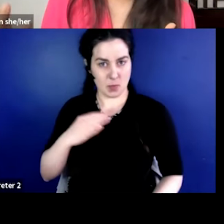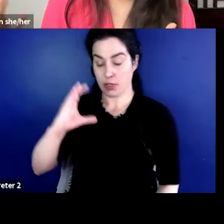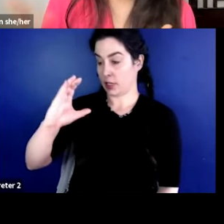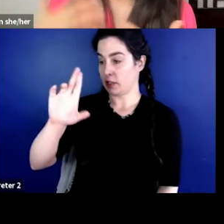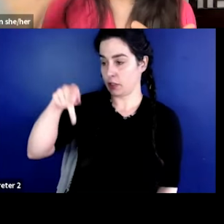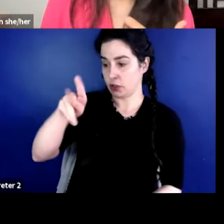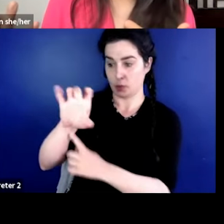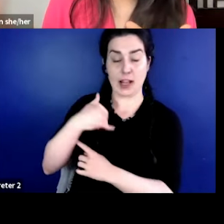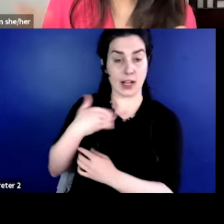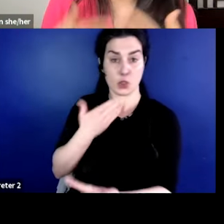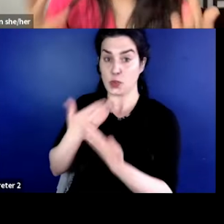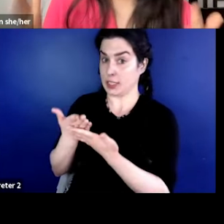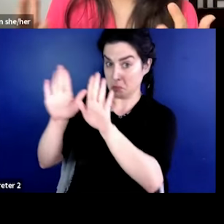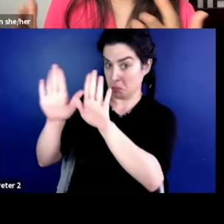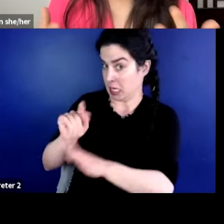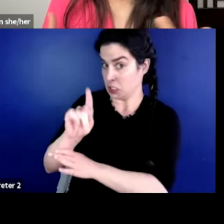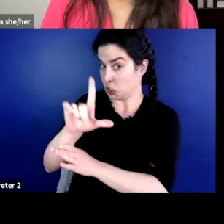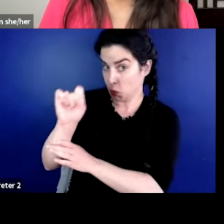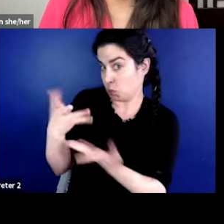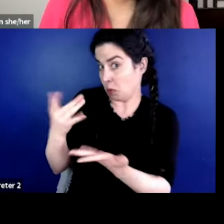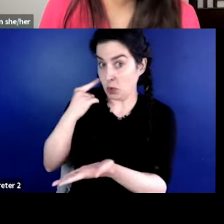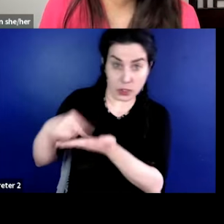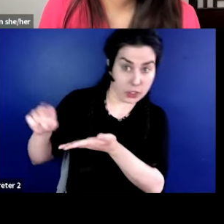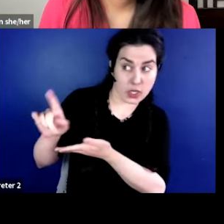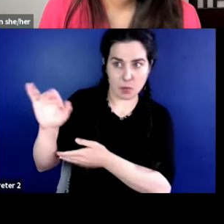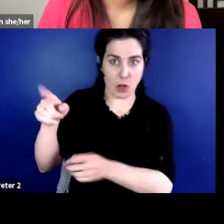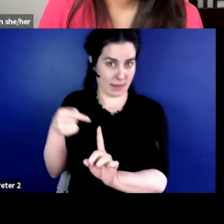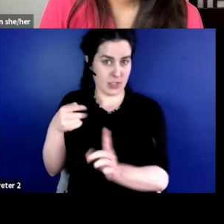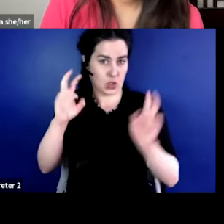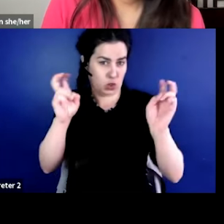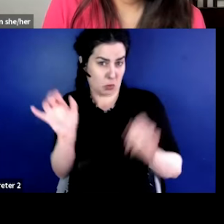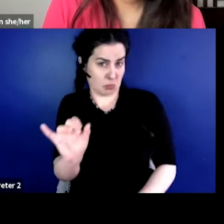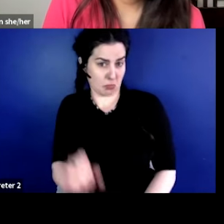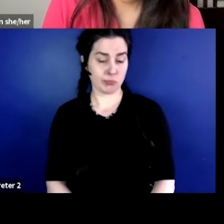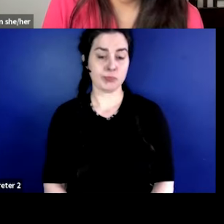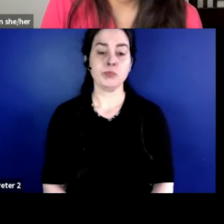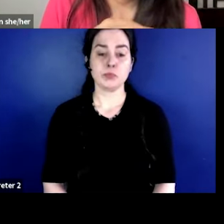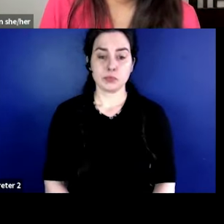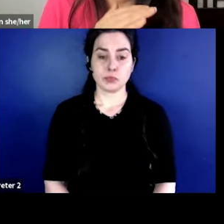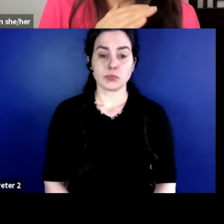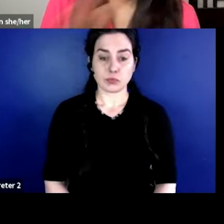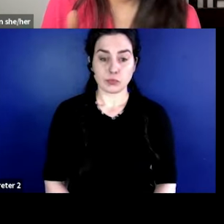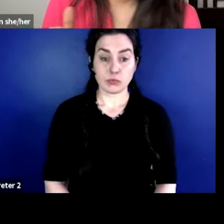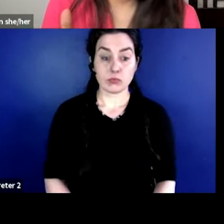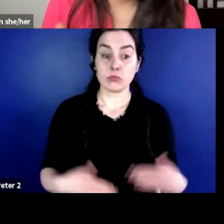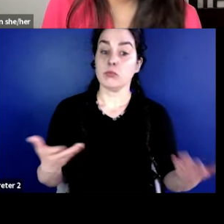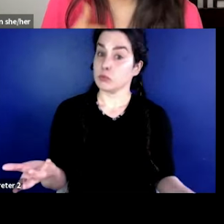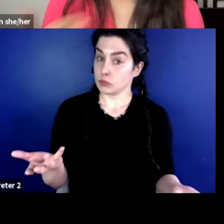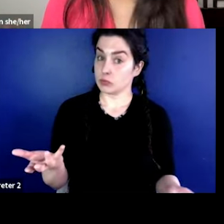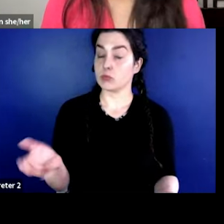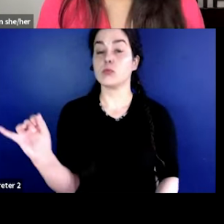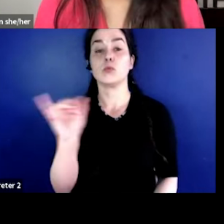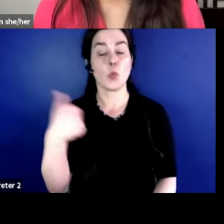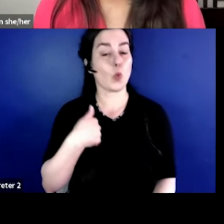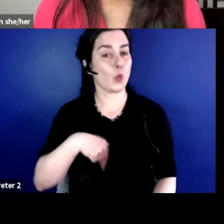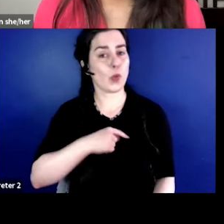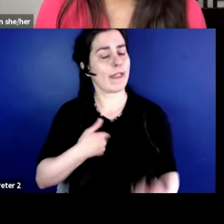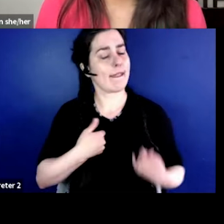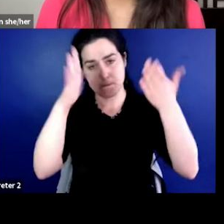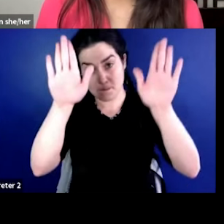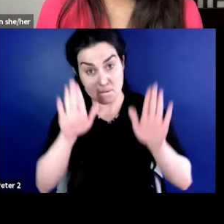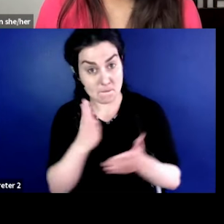of tools you might want to check out about addressing this as well. And we actually had an amazing part component of our